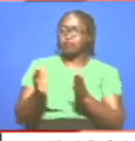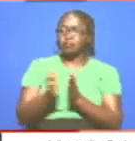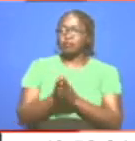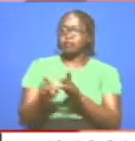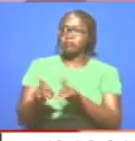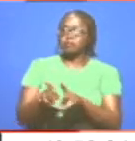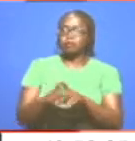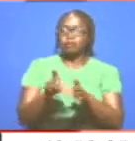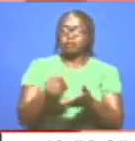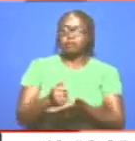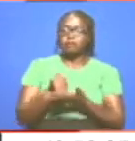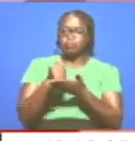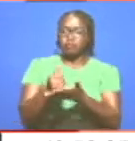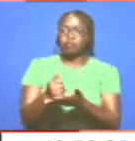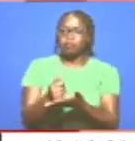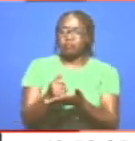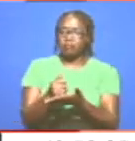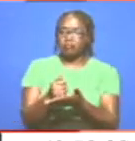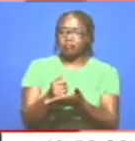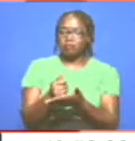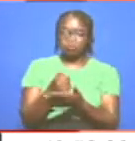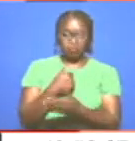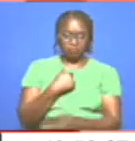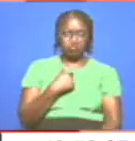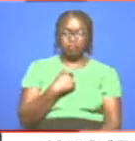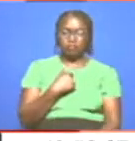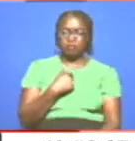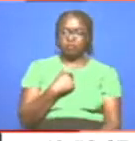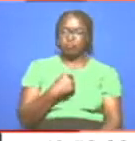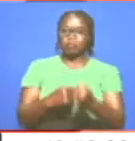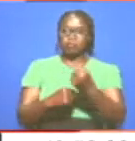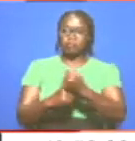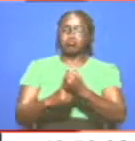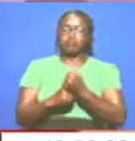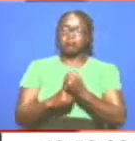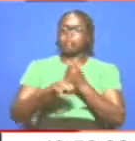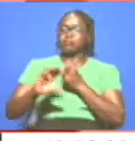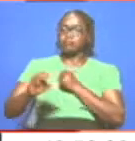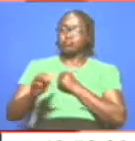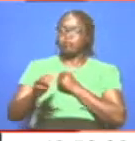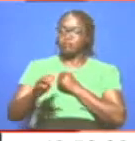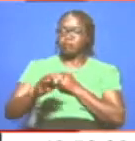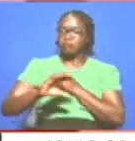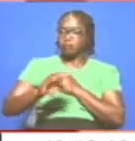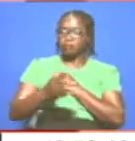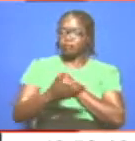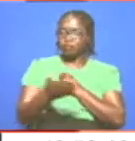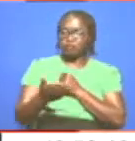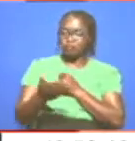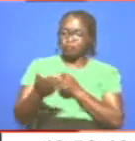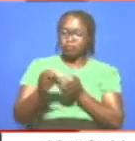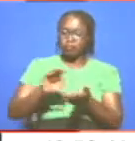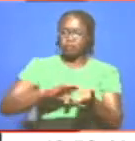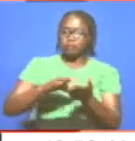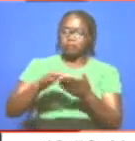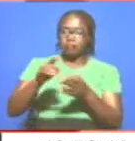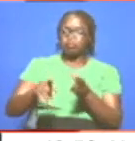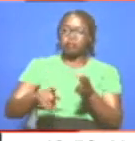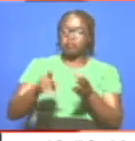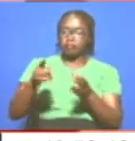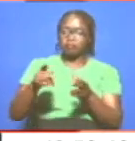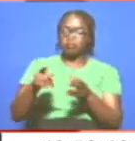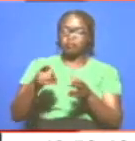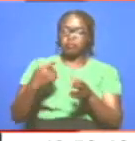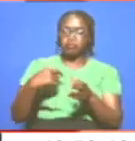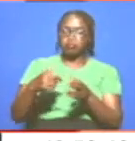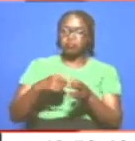especially, for me, it will really support on the counties, with the counties really they need that funding for us to keep